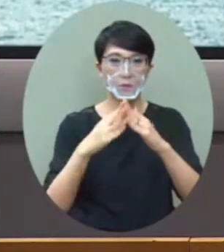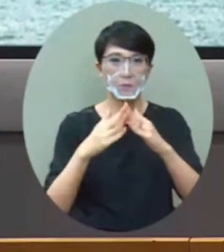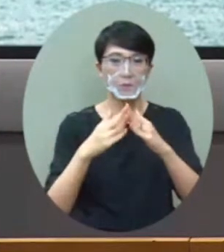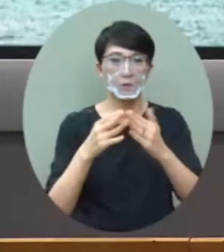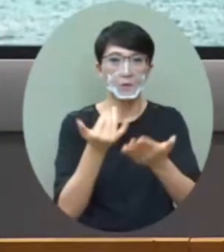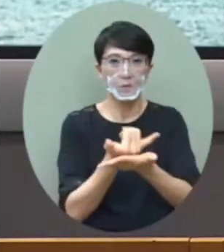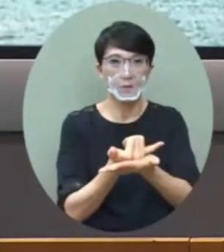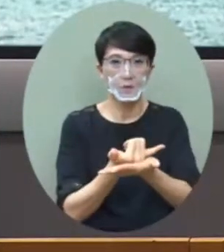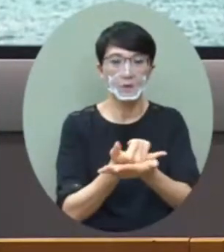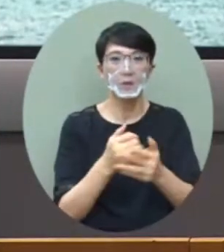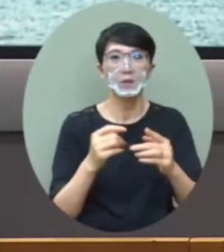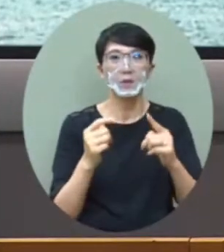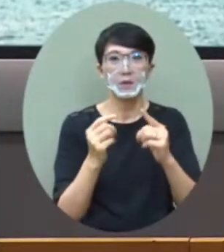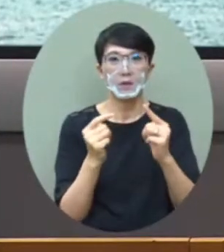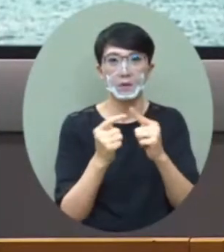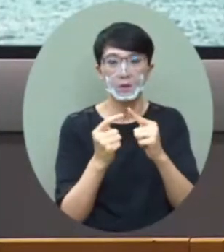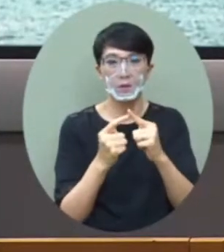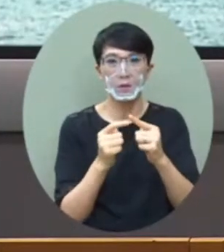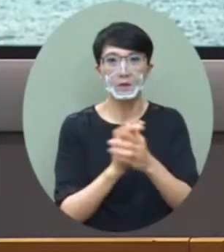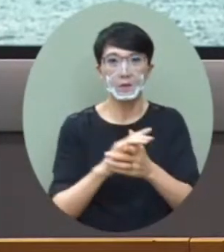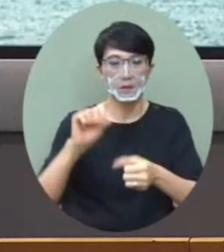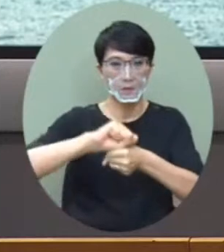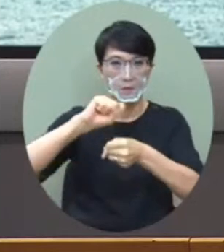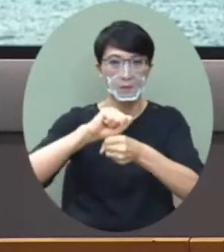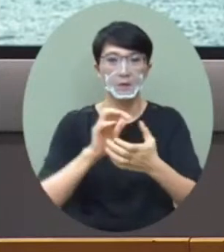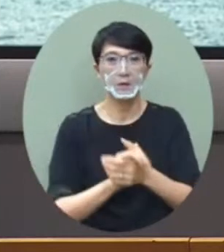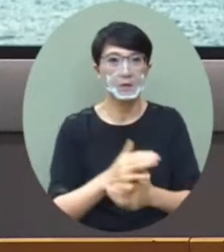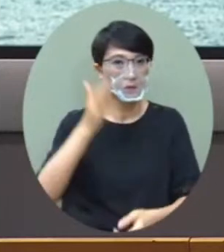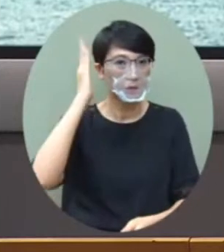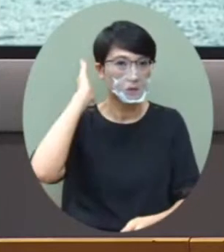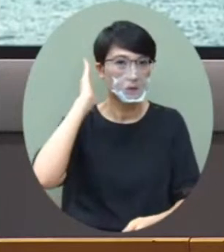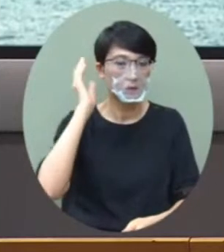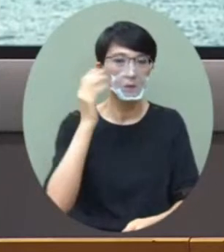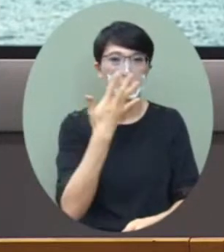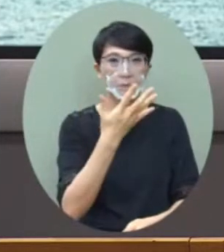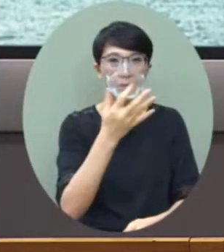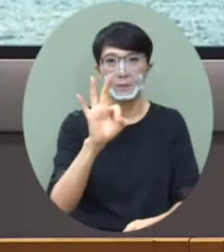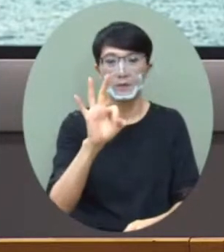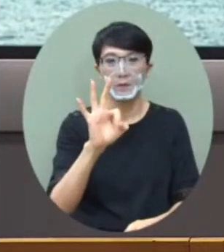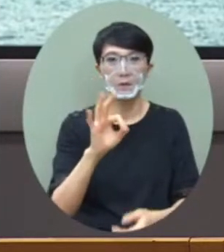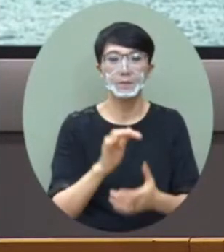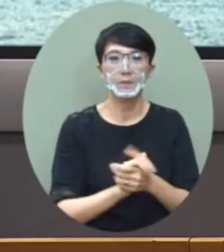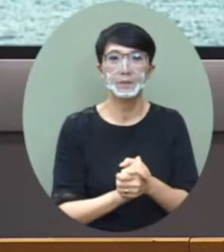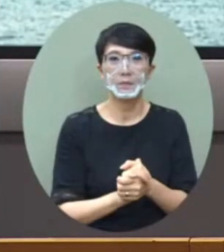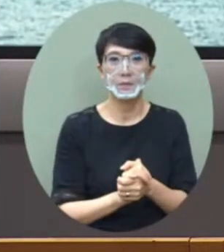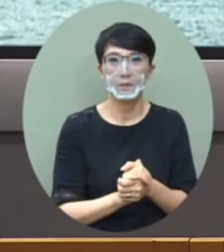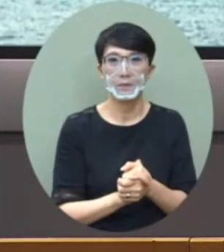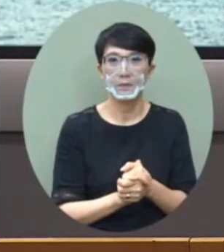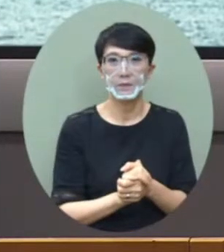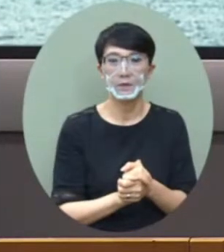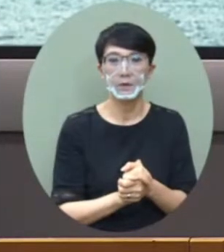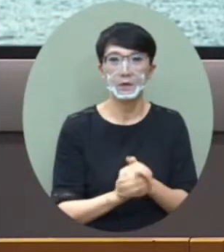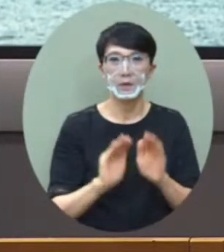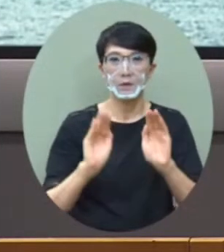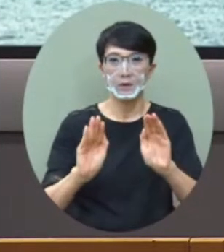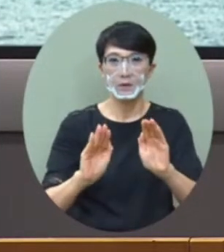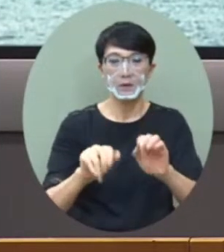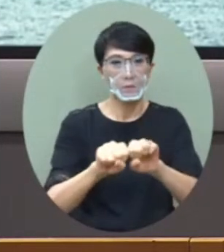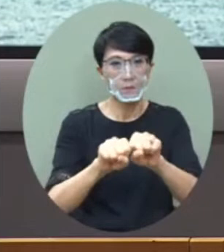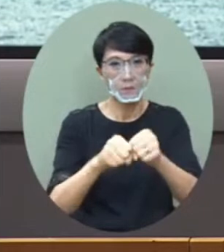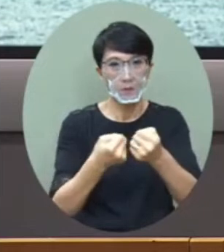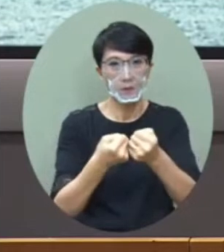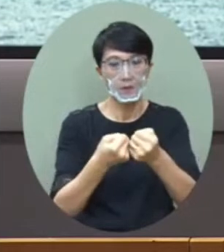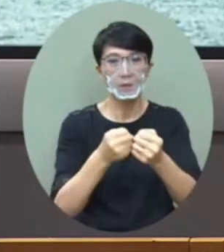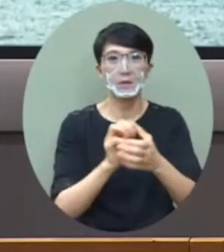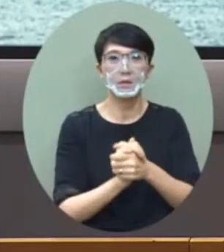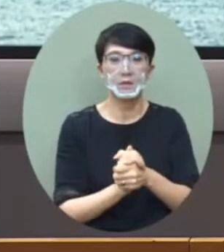Non-HA death cases grew by 1. A 53-year-old man with